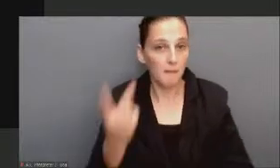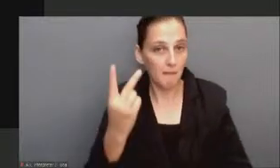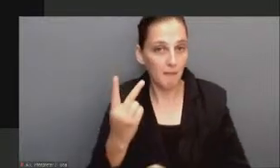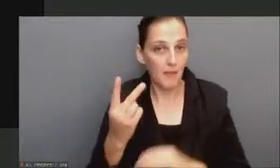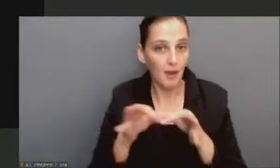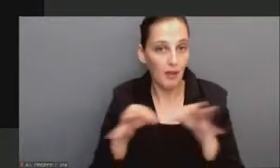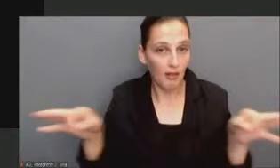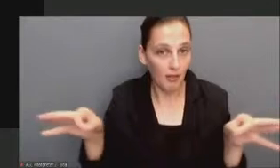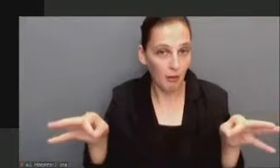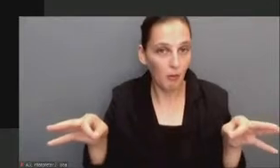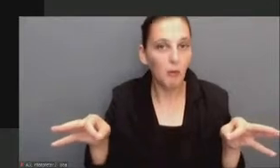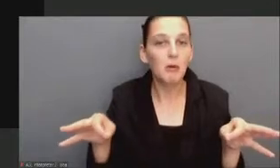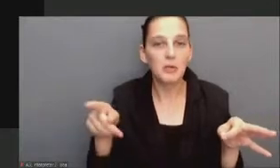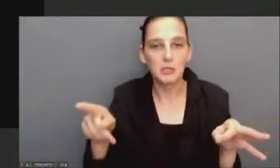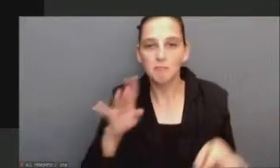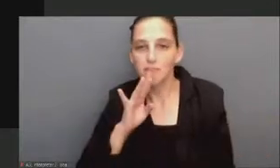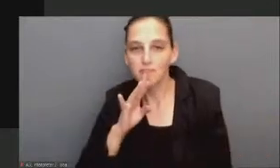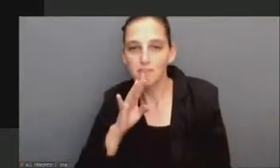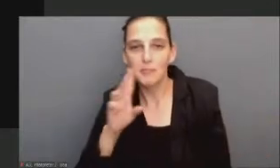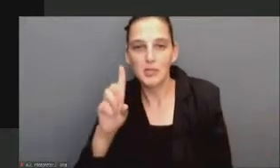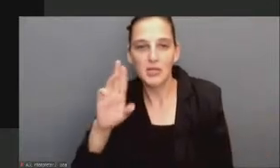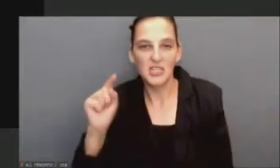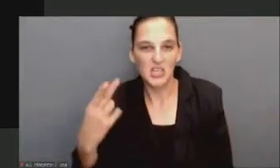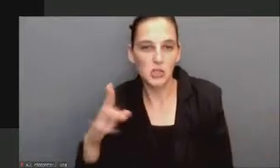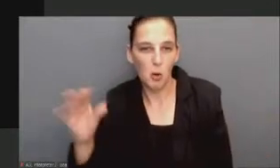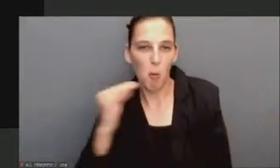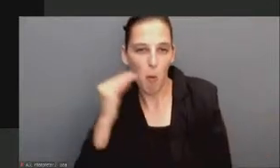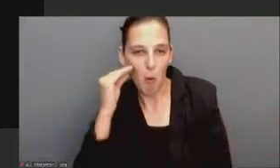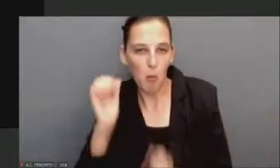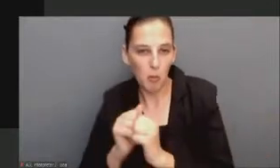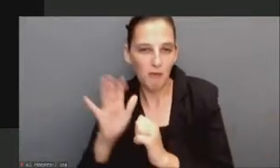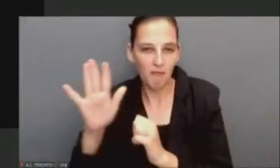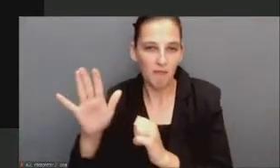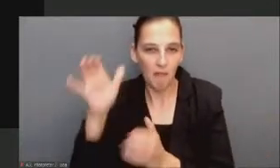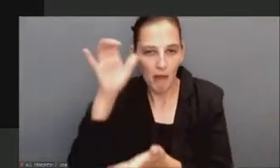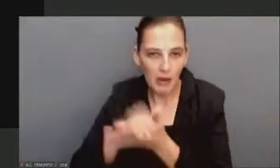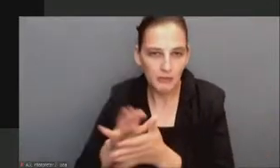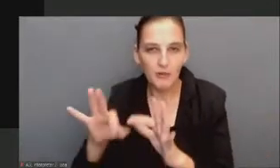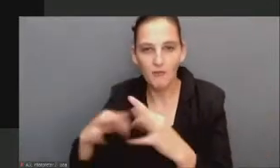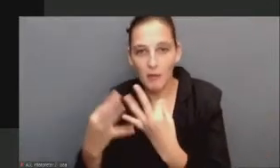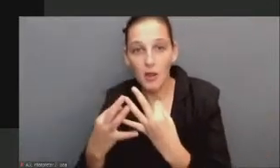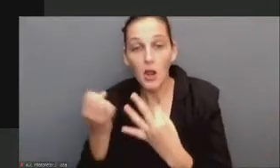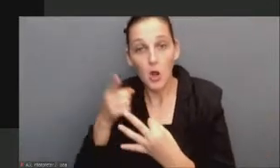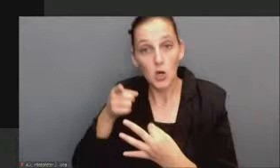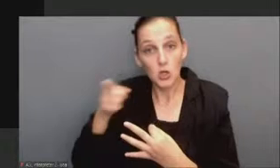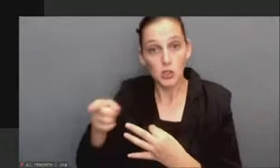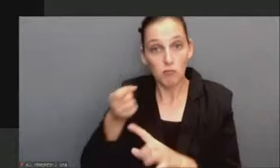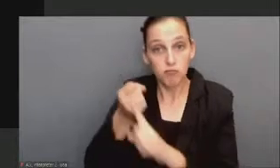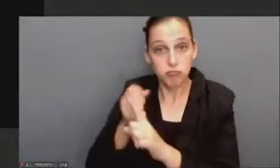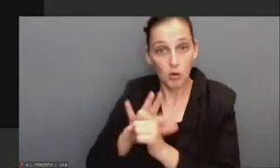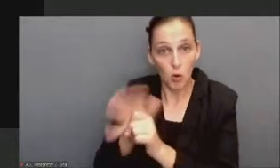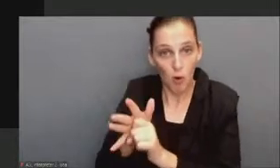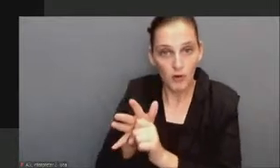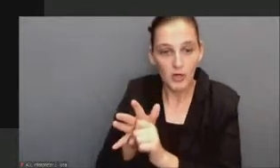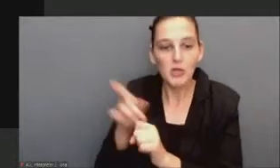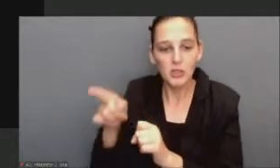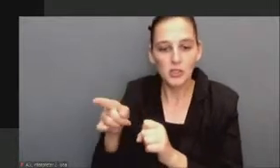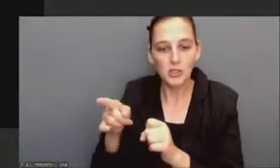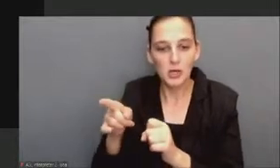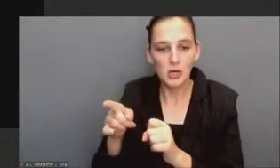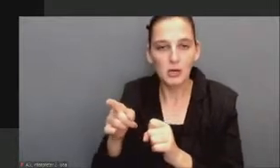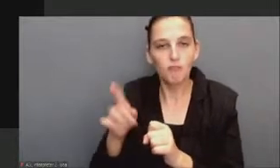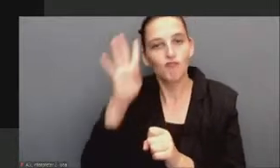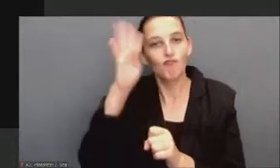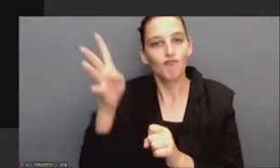home with her husband and children. And during her convalescent period from COVID-19, she created and published a coloring book for